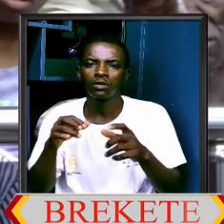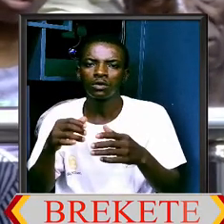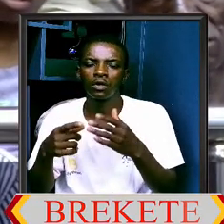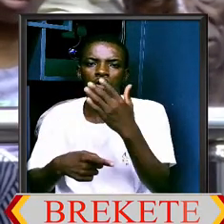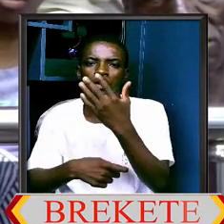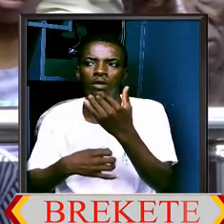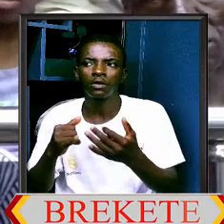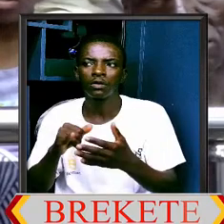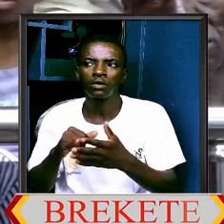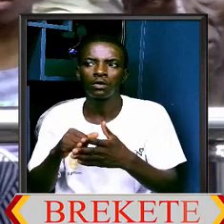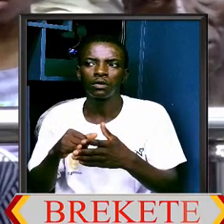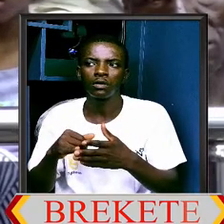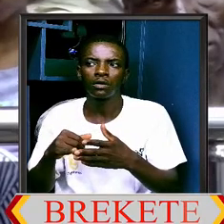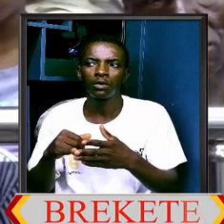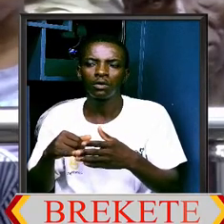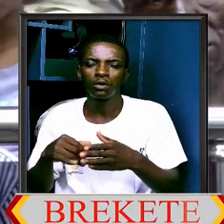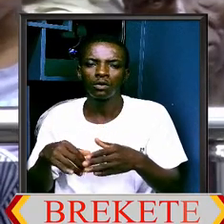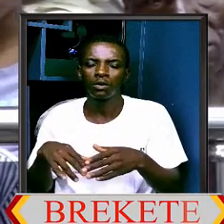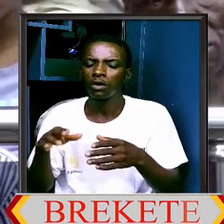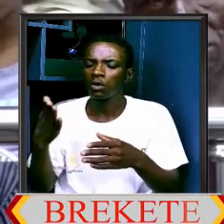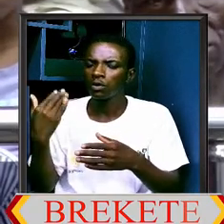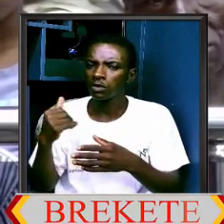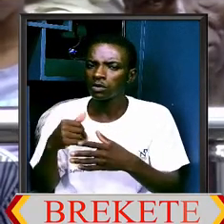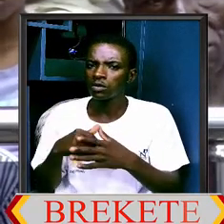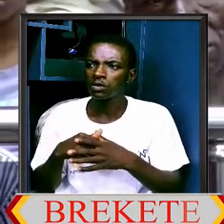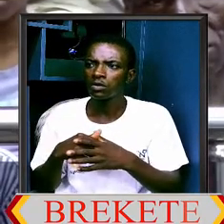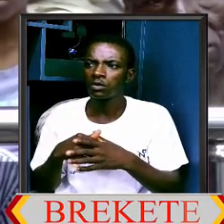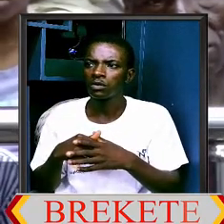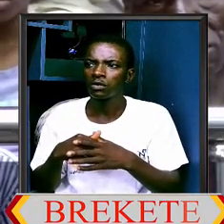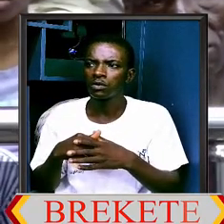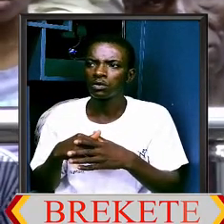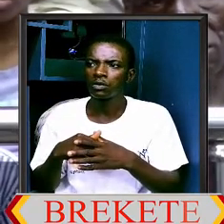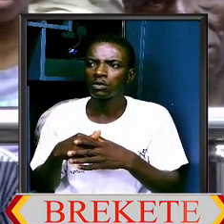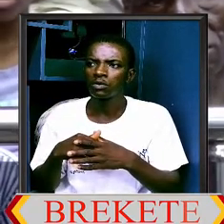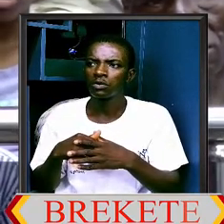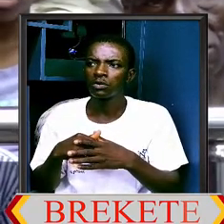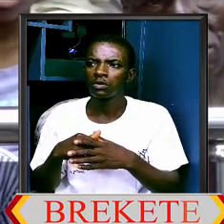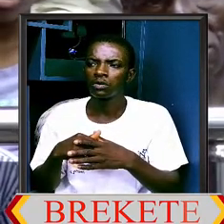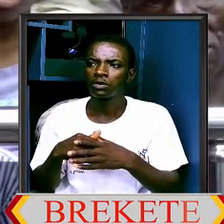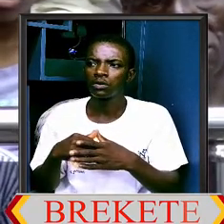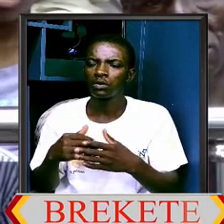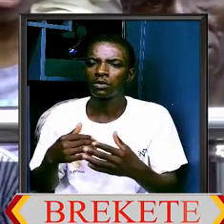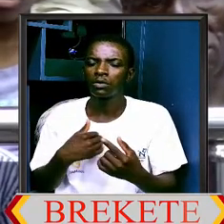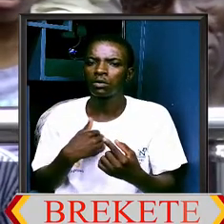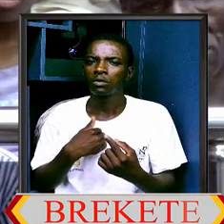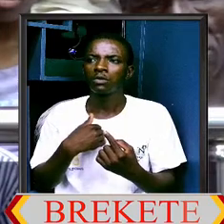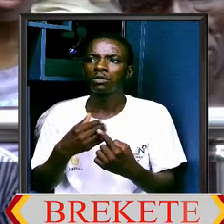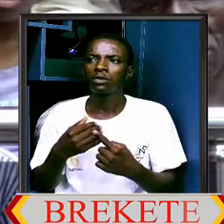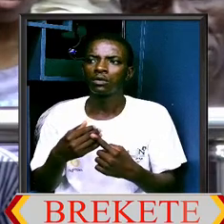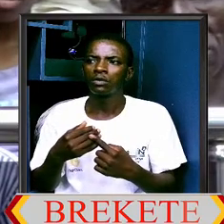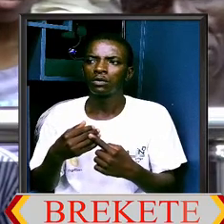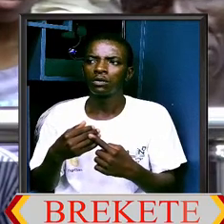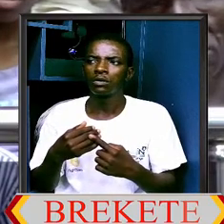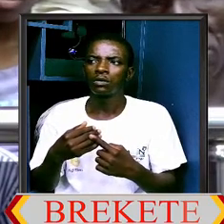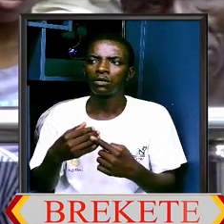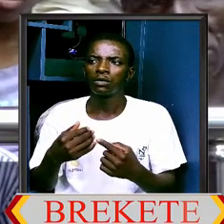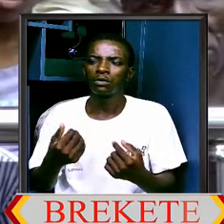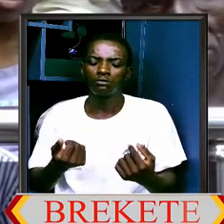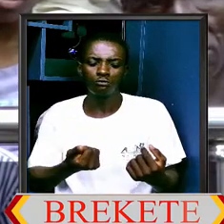team. So I was like holding my chest, because if I breathe out, I cannot breathe